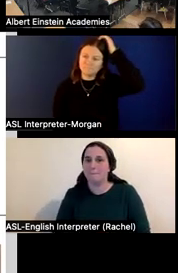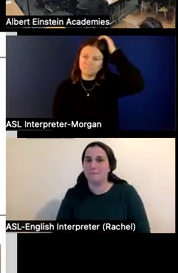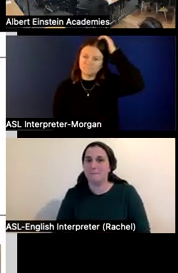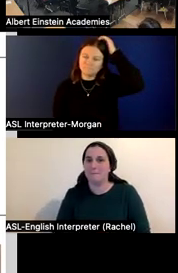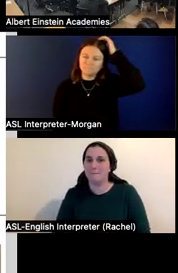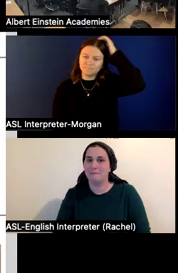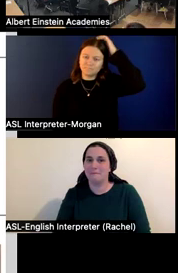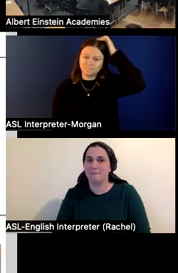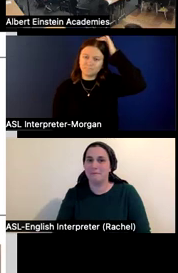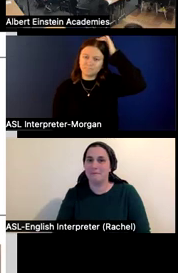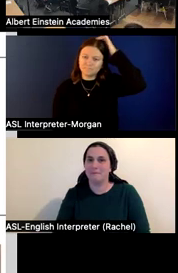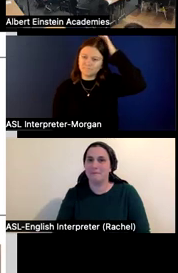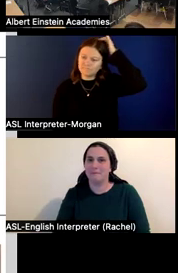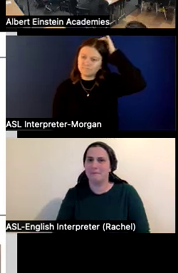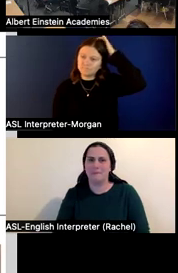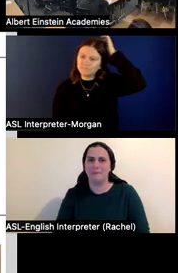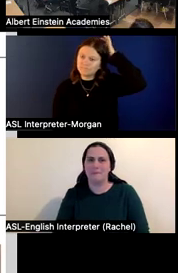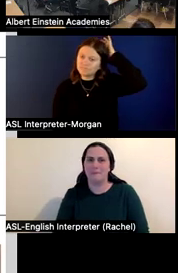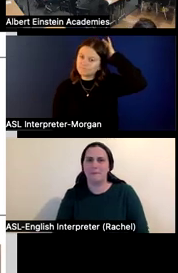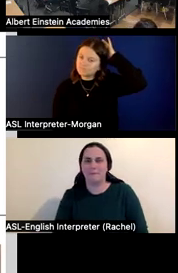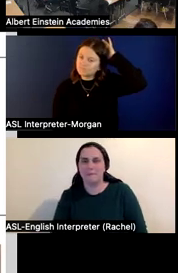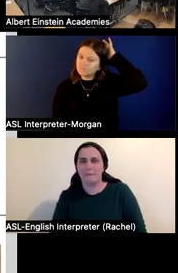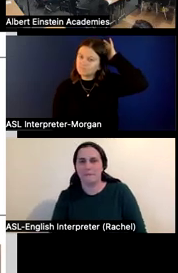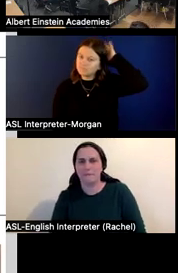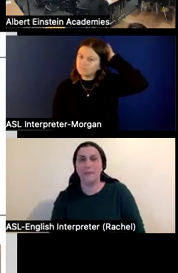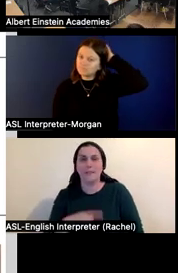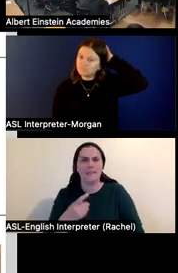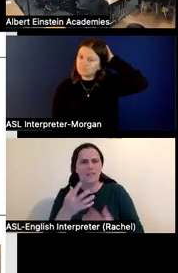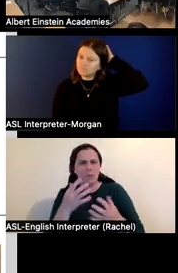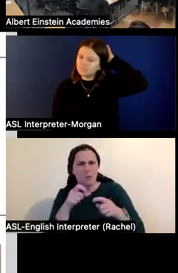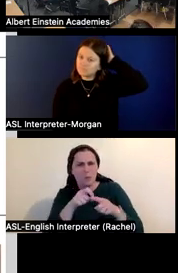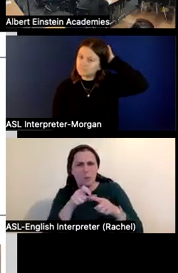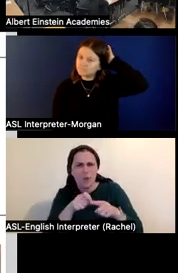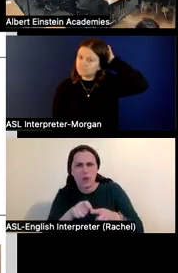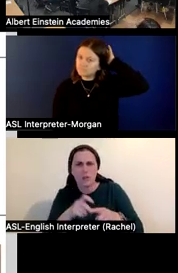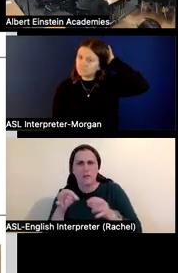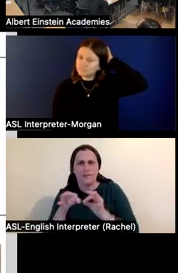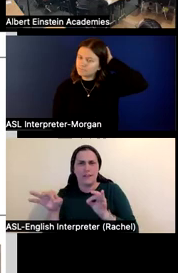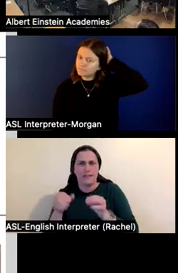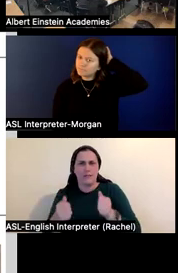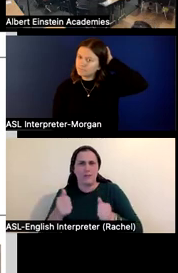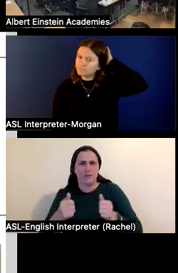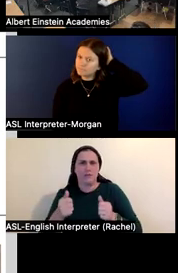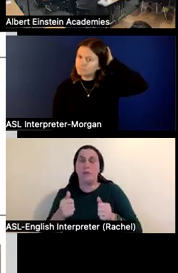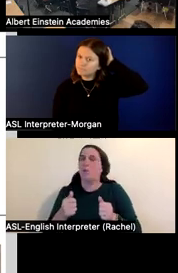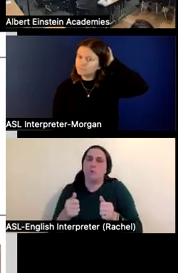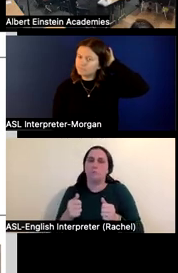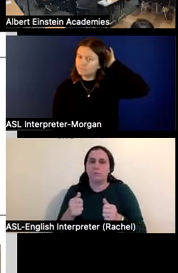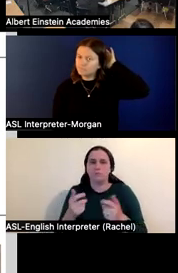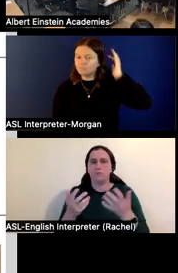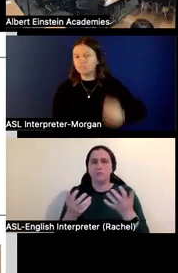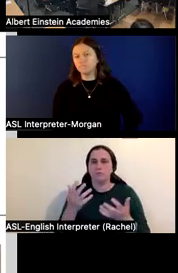I'm sorry, or you don't want phrases, you want words. Yeah, for this one, let's just put this one, let's just do words, but we can throw in a phrase,